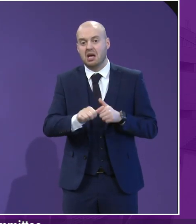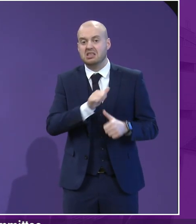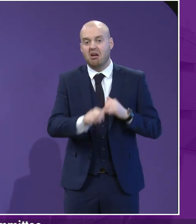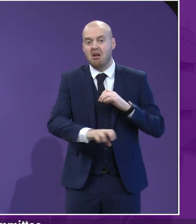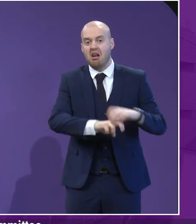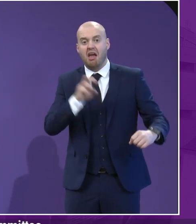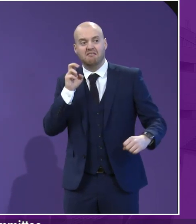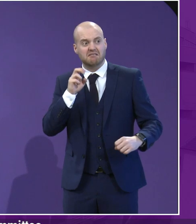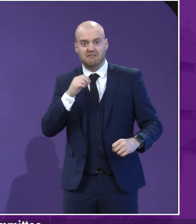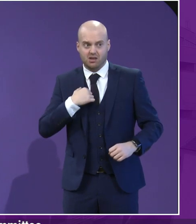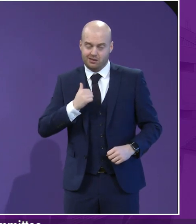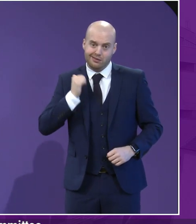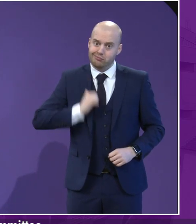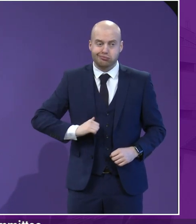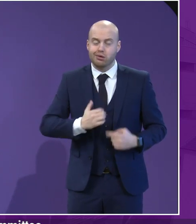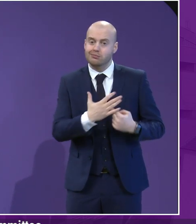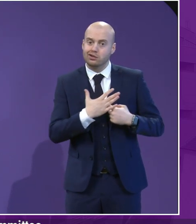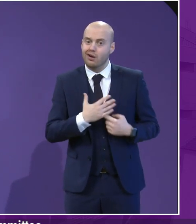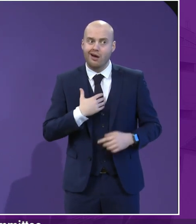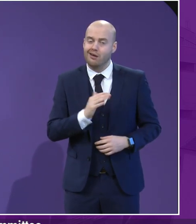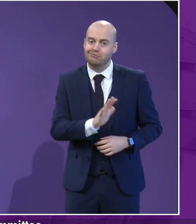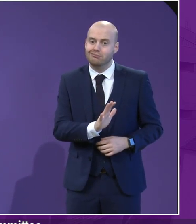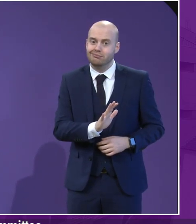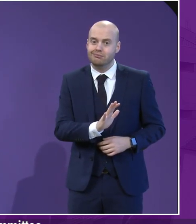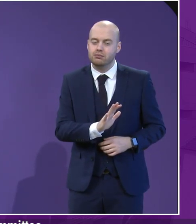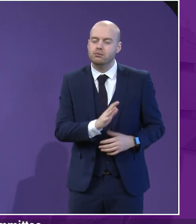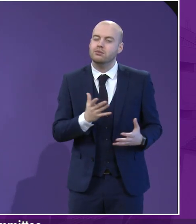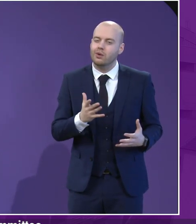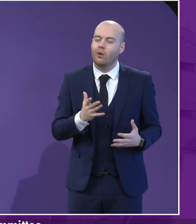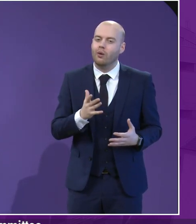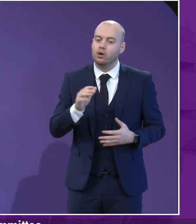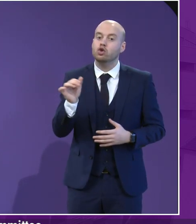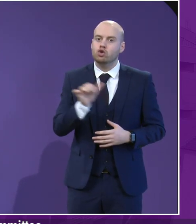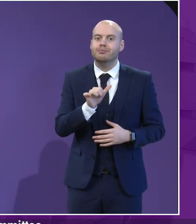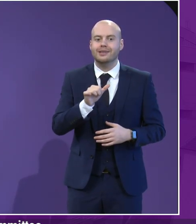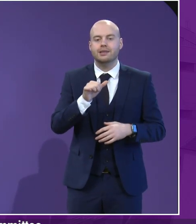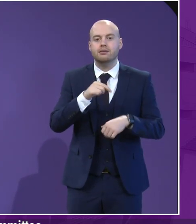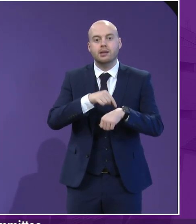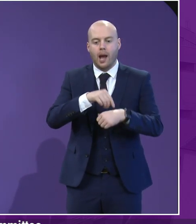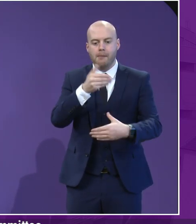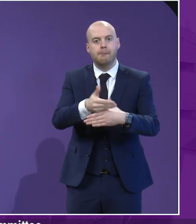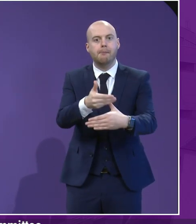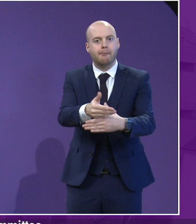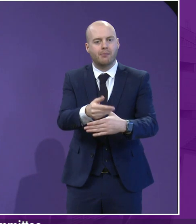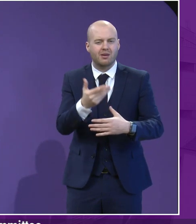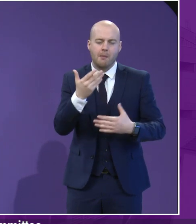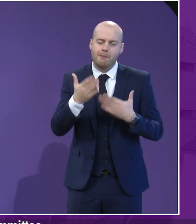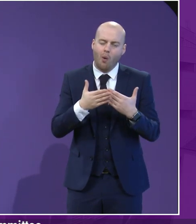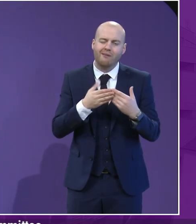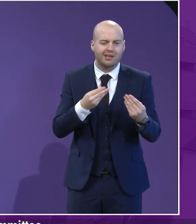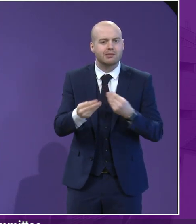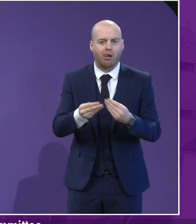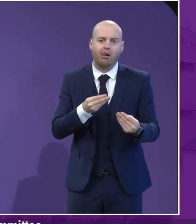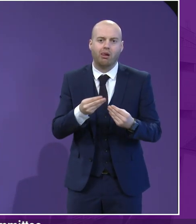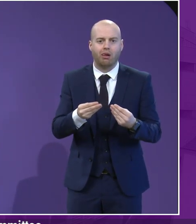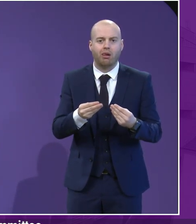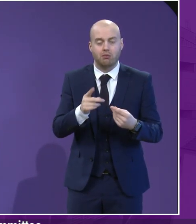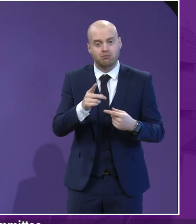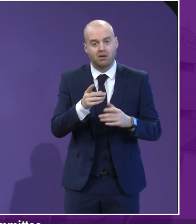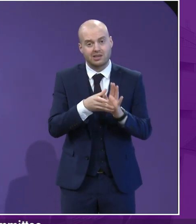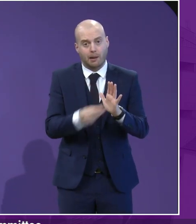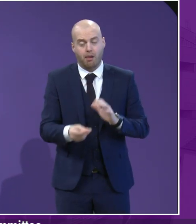study. There's also the issue of the maximum time to get your degree, which is different at different universities, but there is always a maximum,